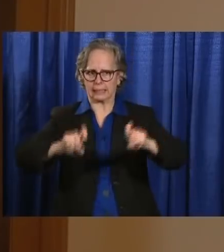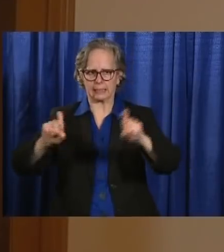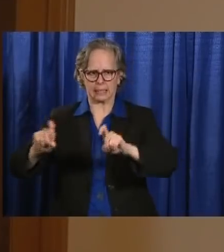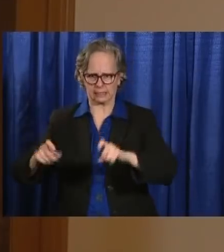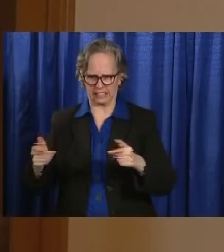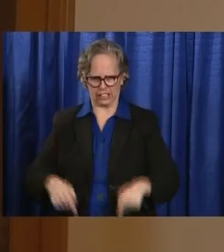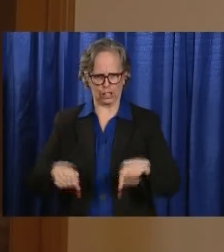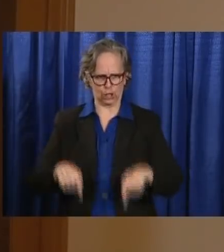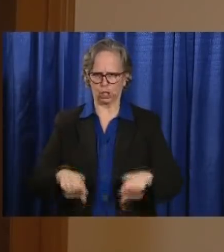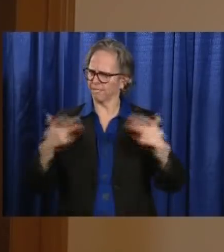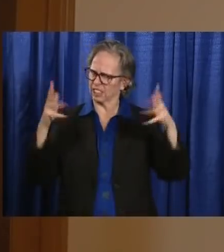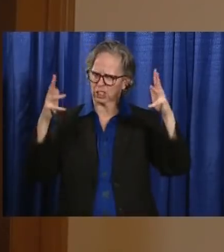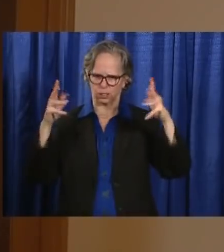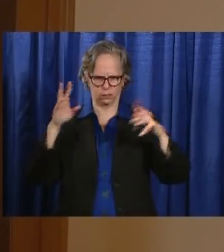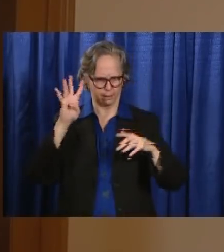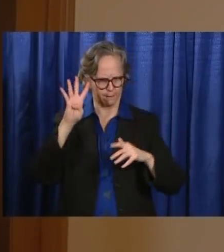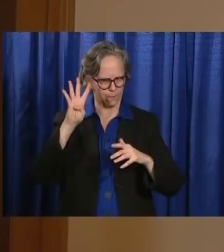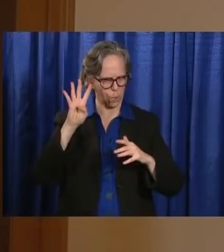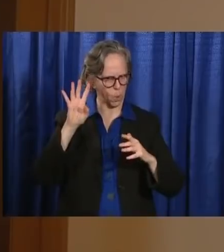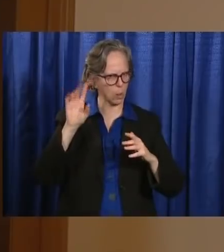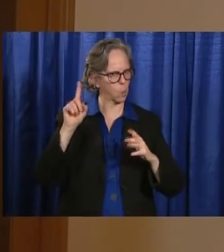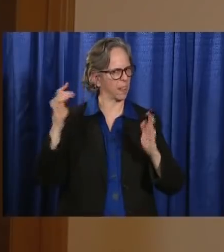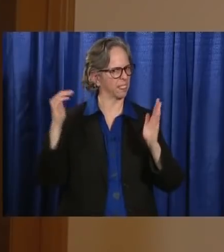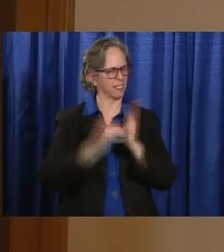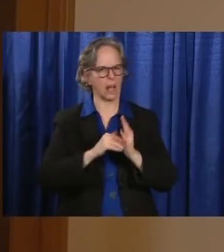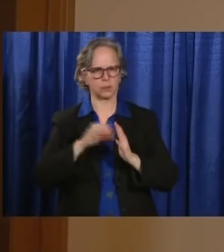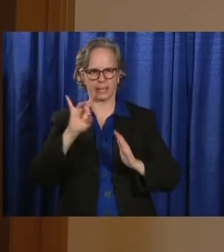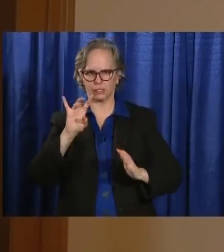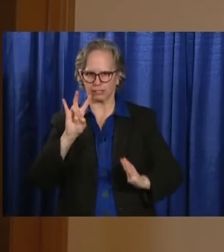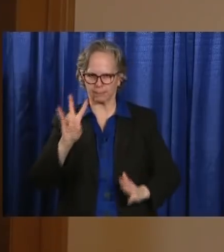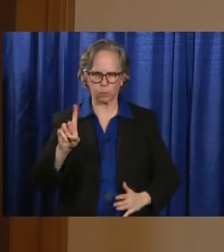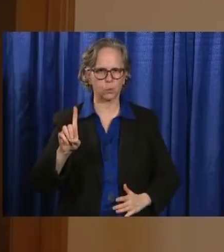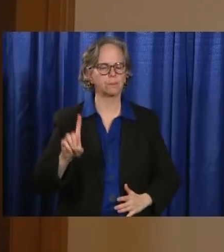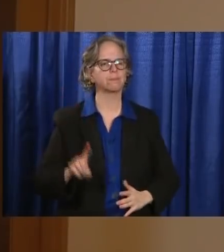point. Next slide, please.